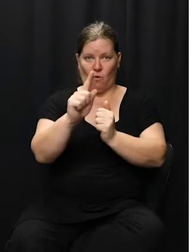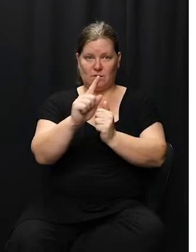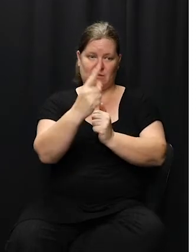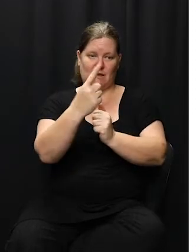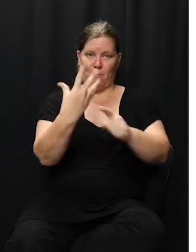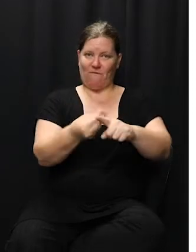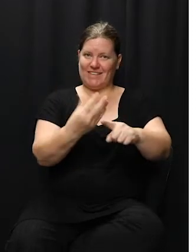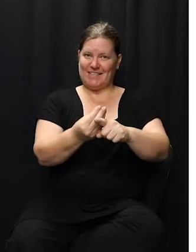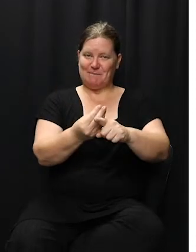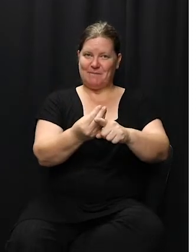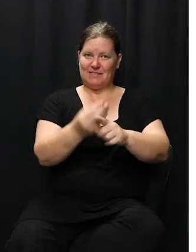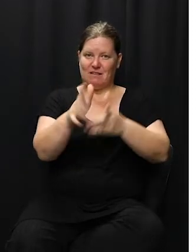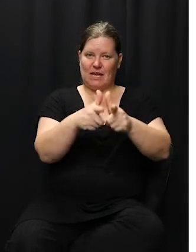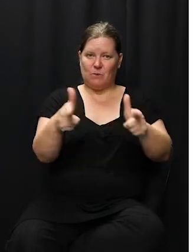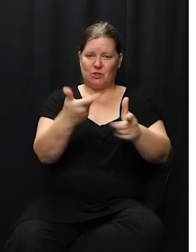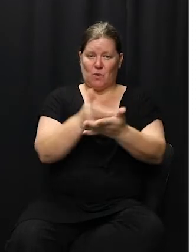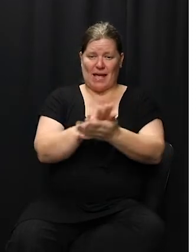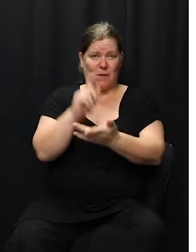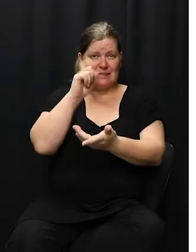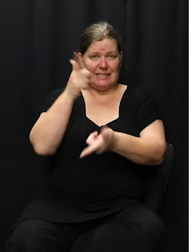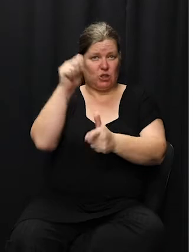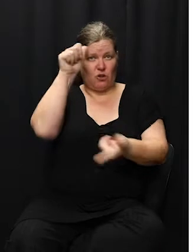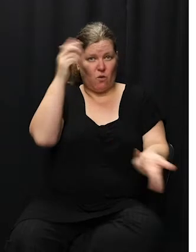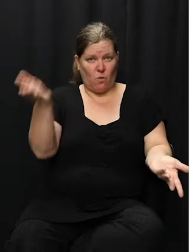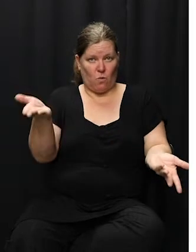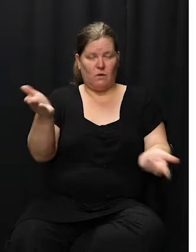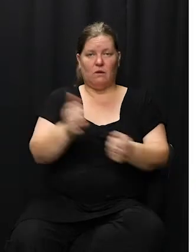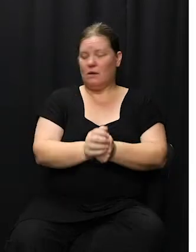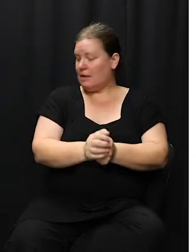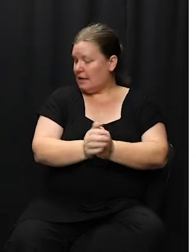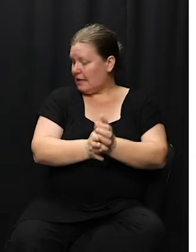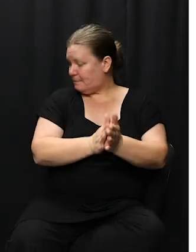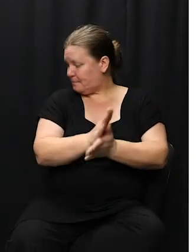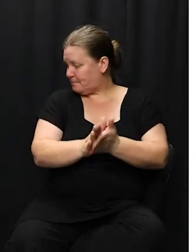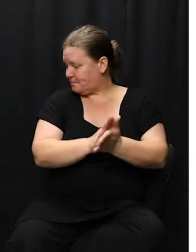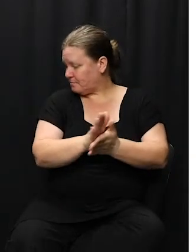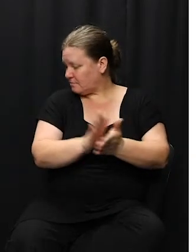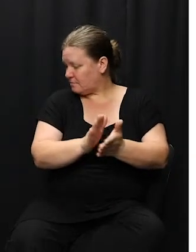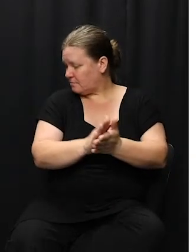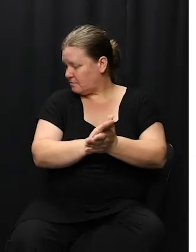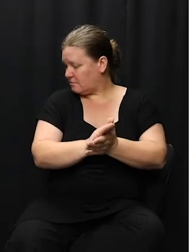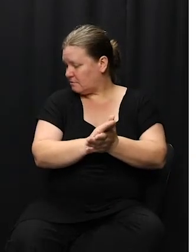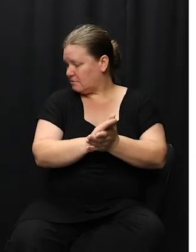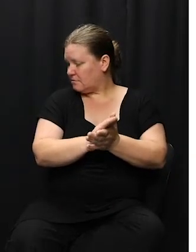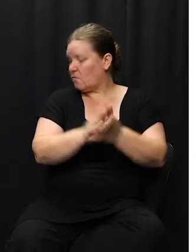language and they can't agree what counts as a morpheme in sign languages. So how is some teacher going to know?